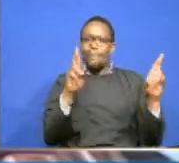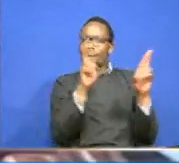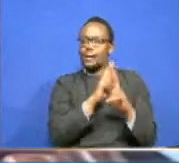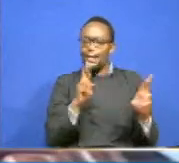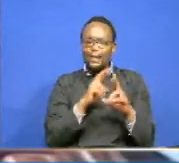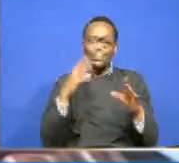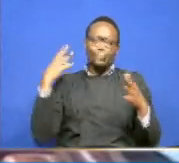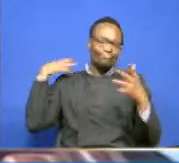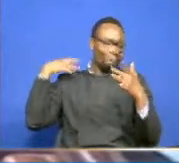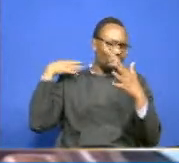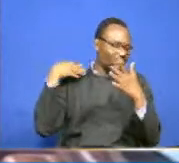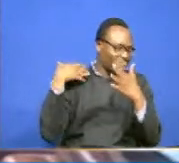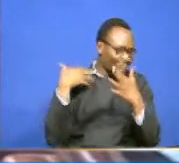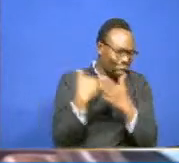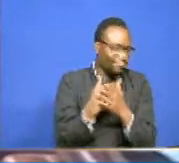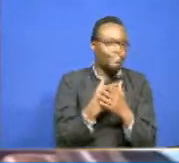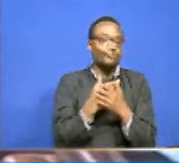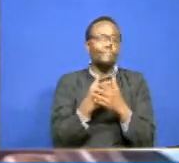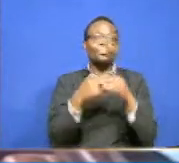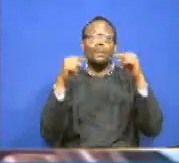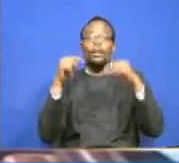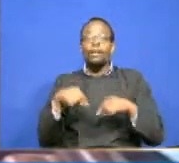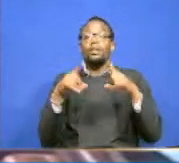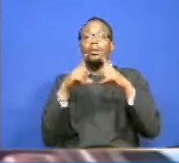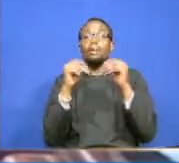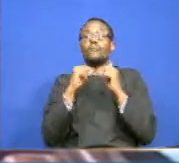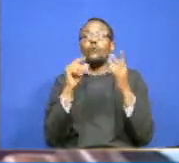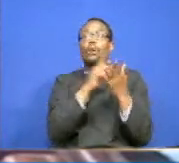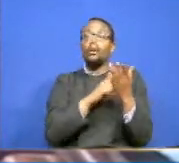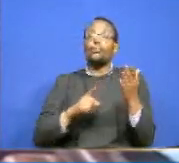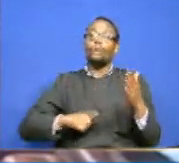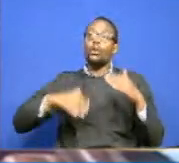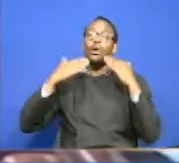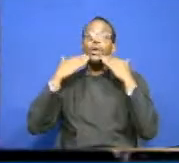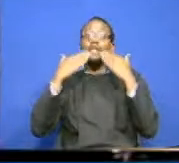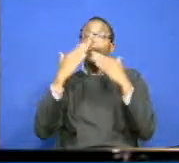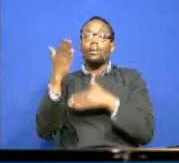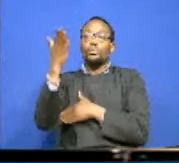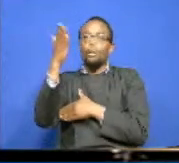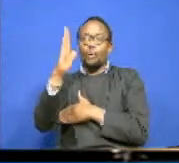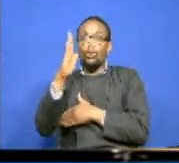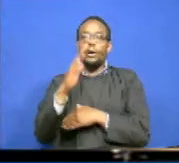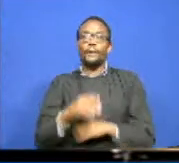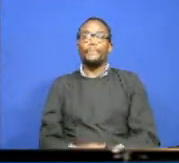the creation of the world. This is the word of the Lord.